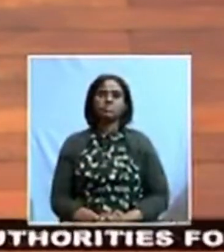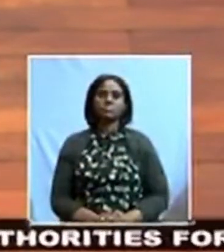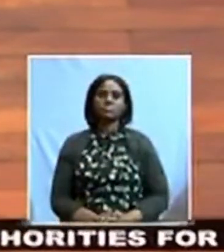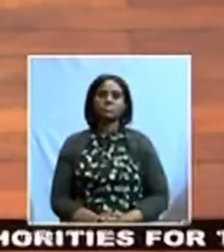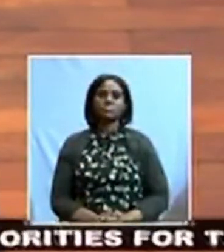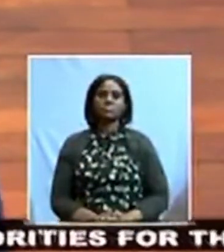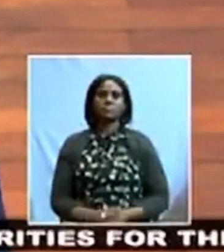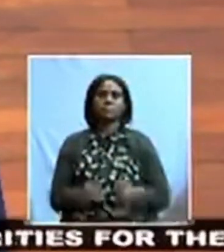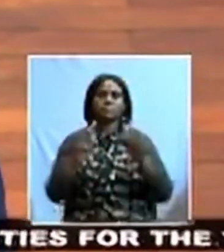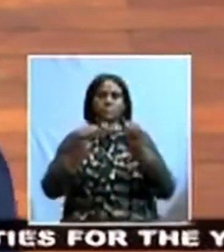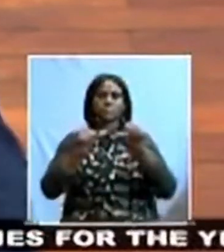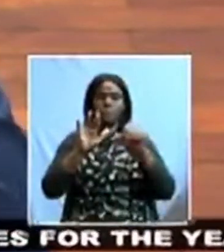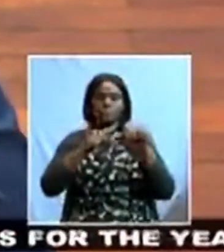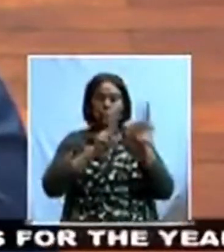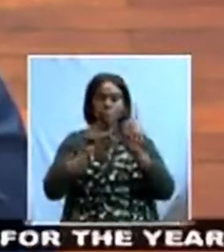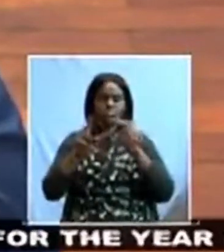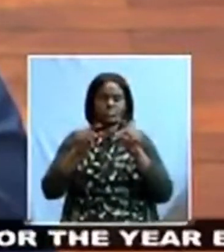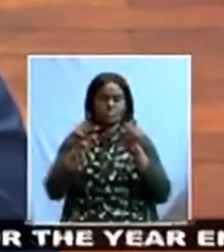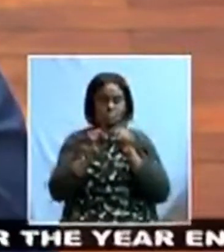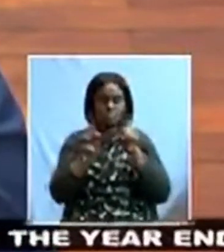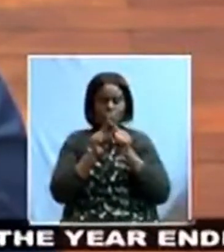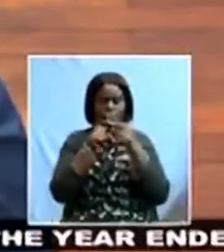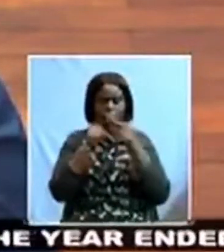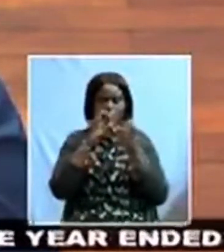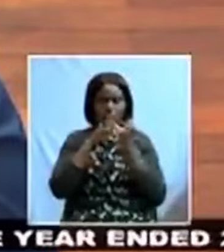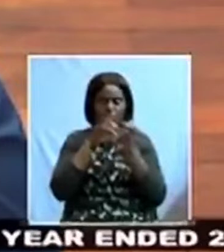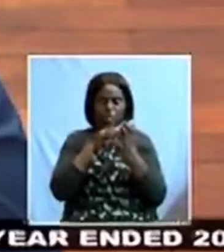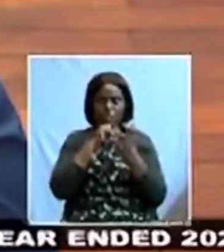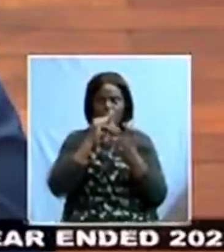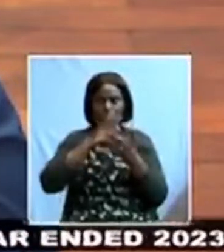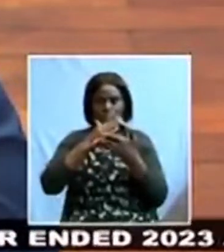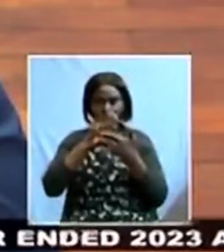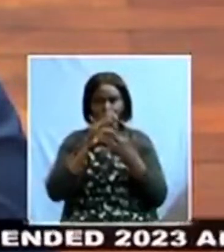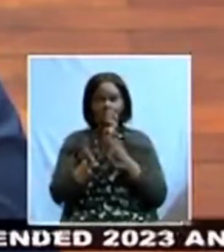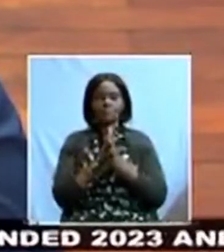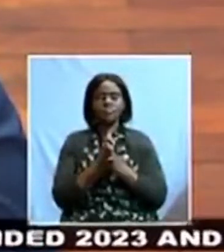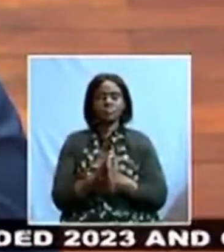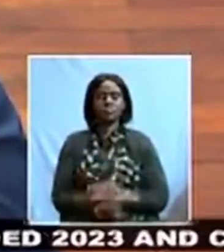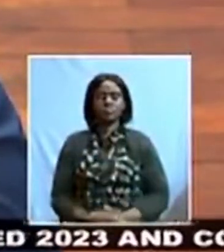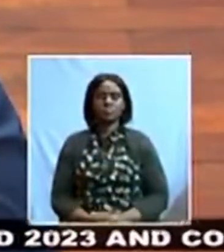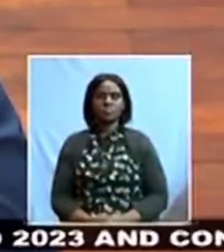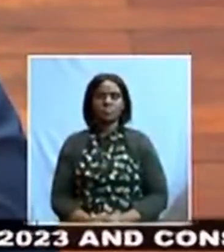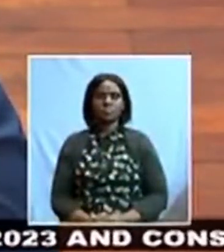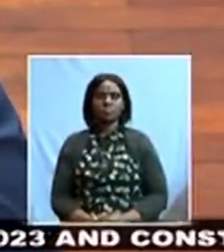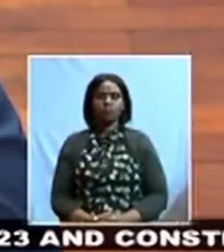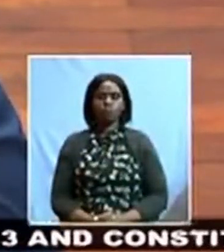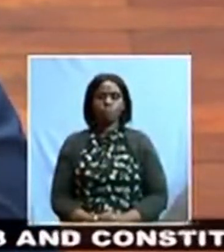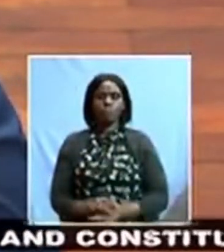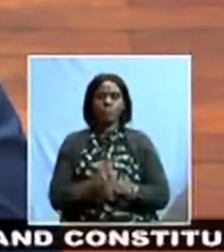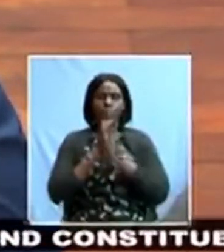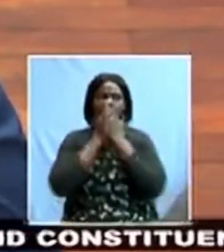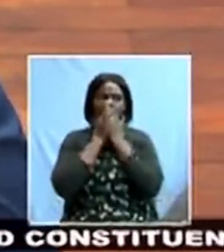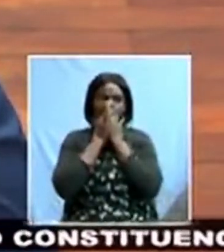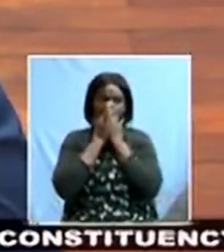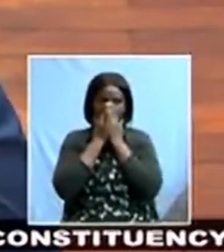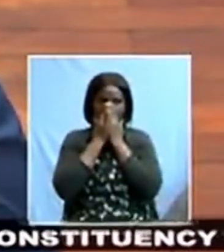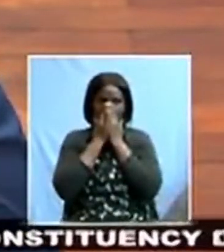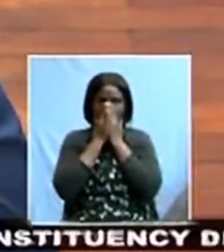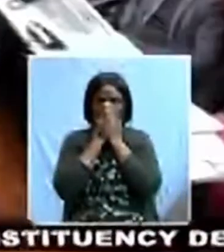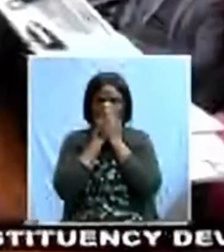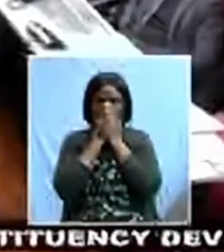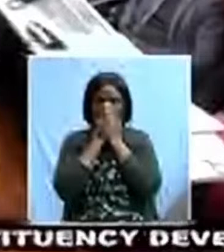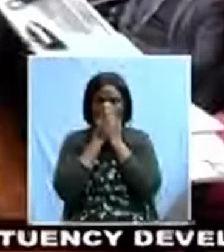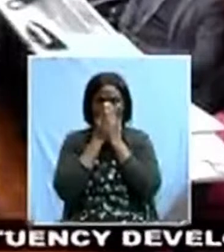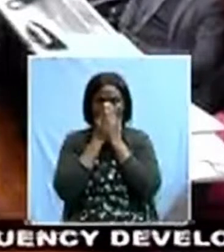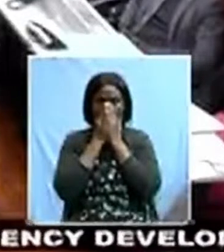What the auditor is responding now is a different case. It's not the laptops, according to you. Isn't it? I would say